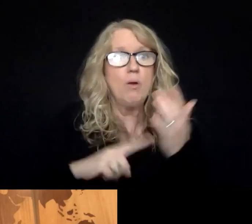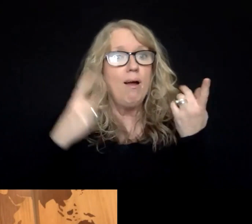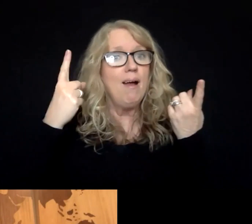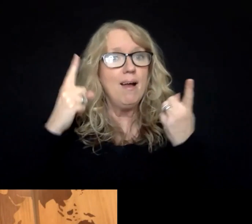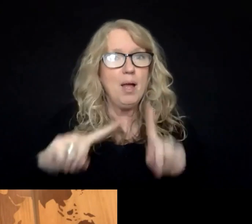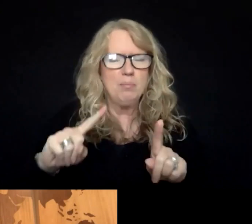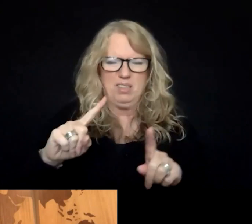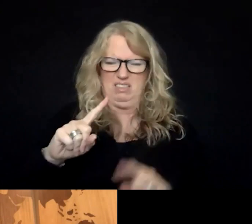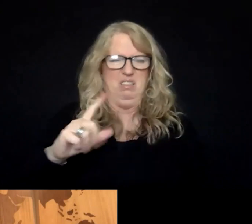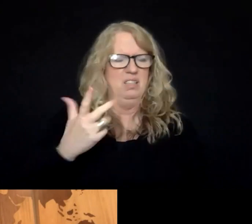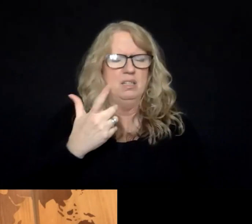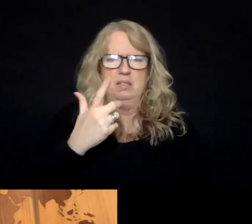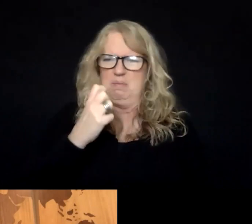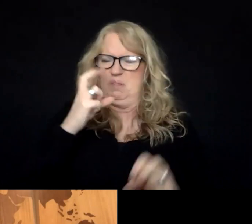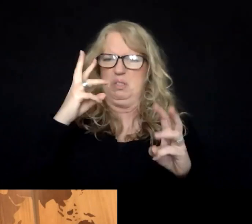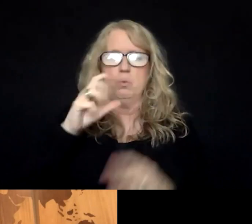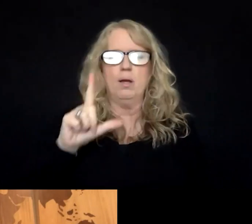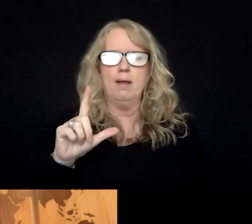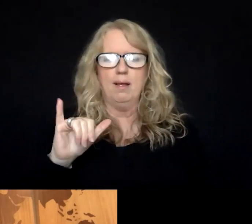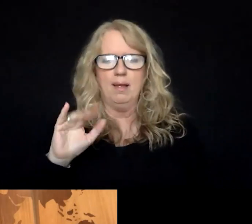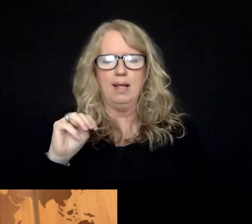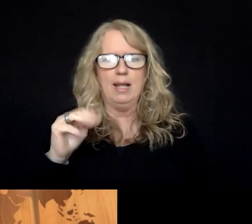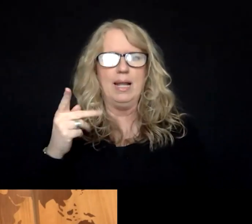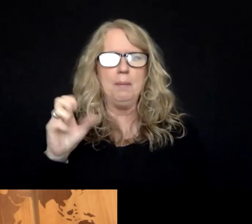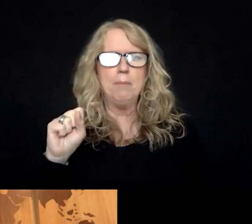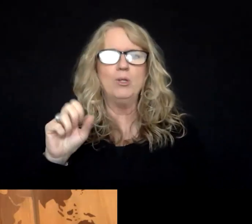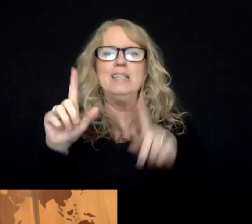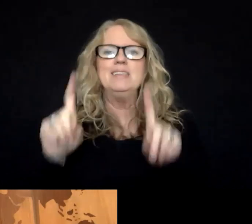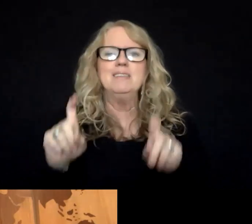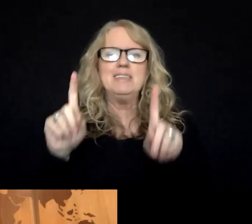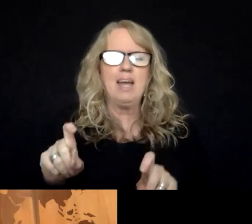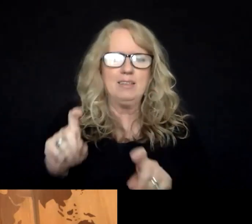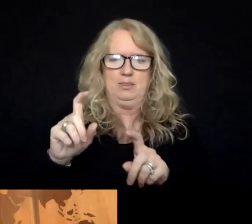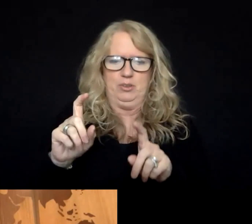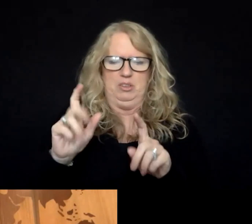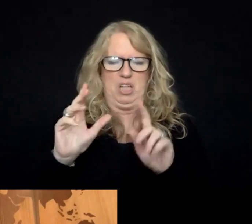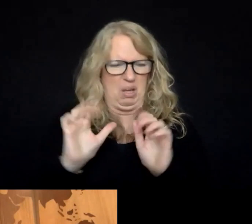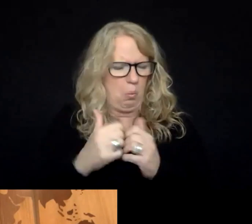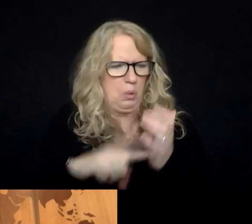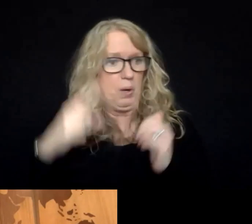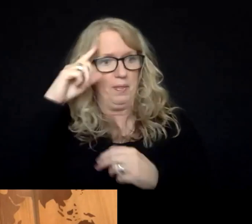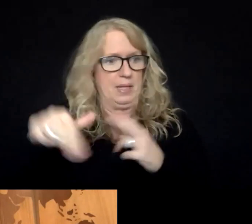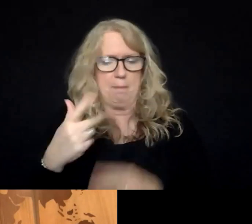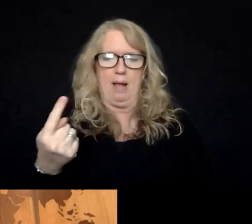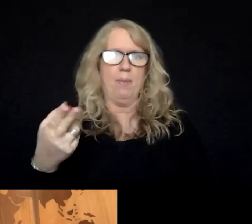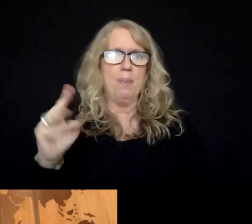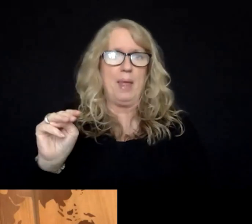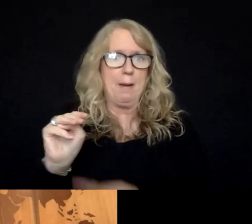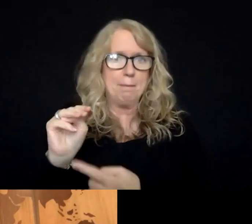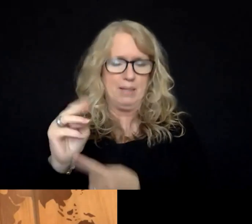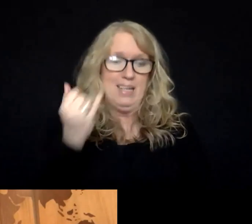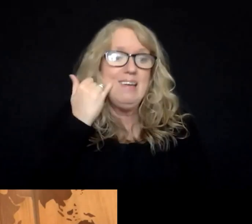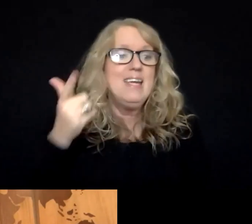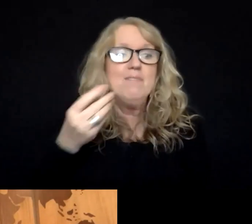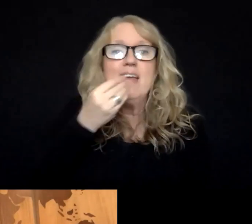this weird kind of litmus test. How do I tell what I think of thems? Well, if they eat